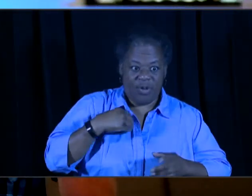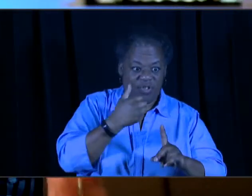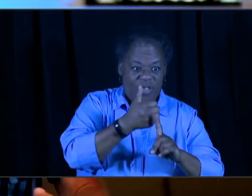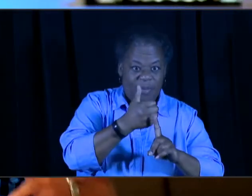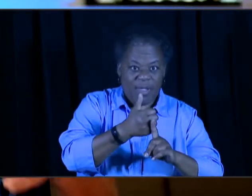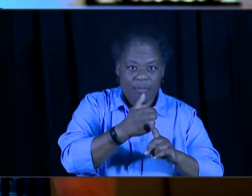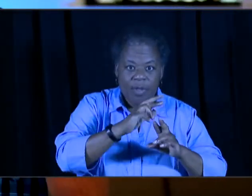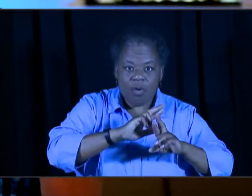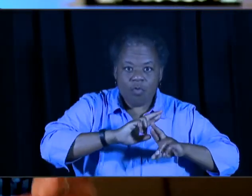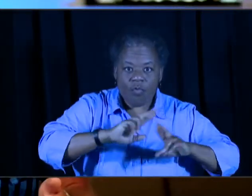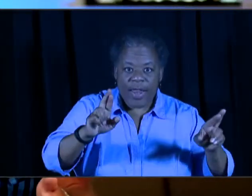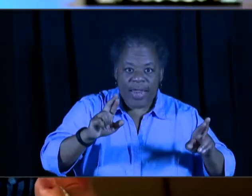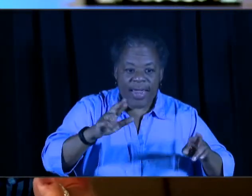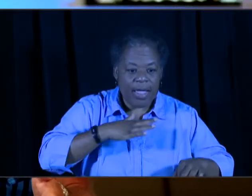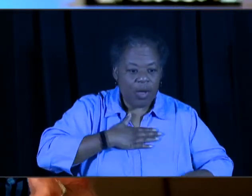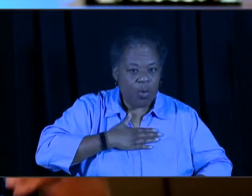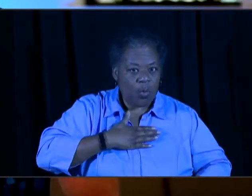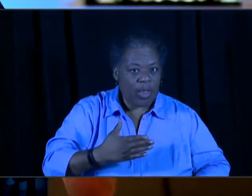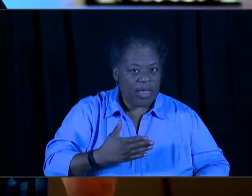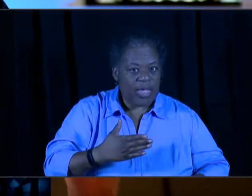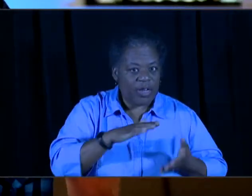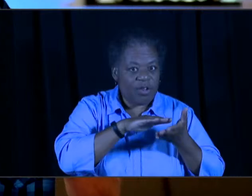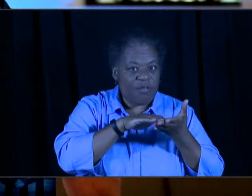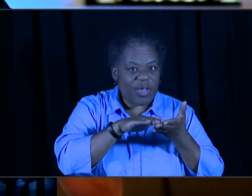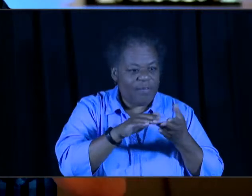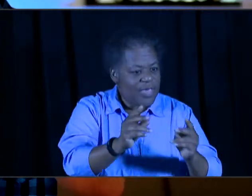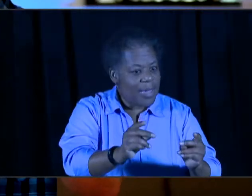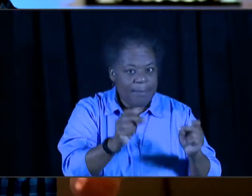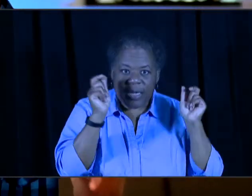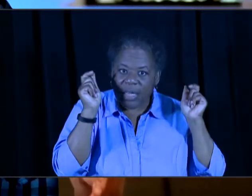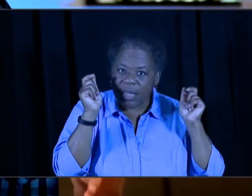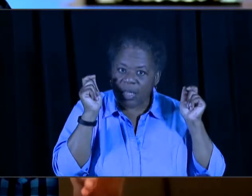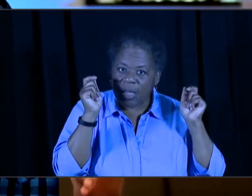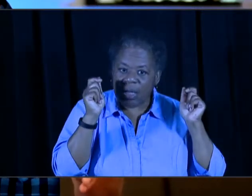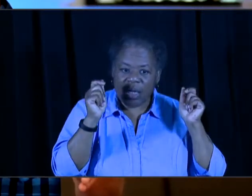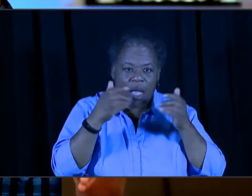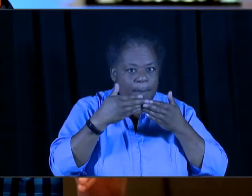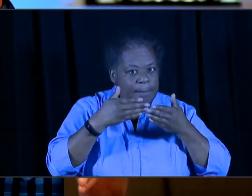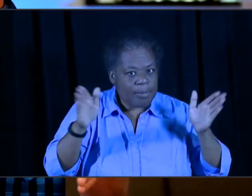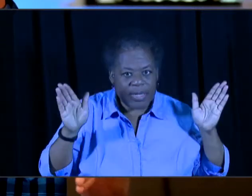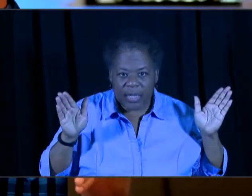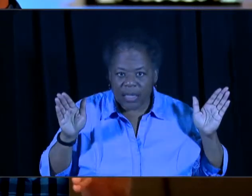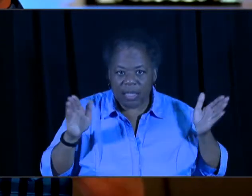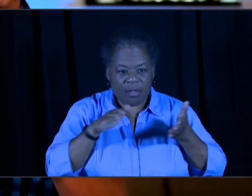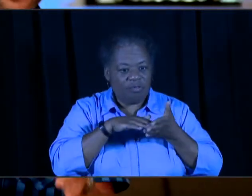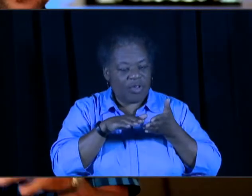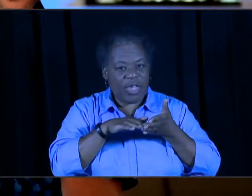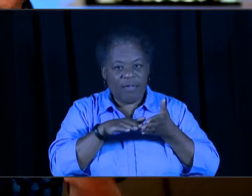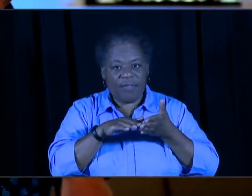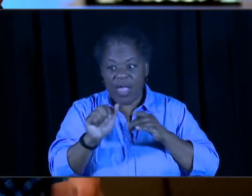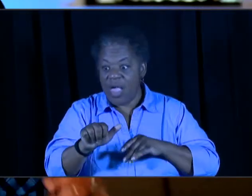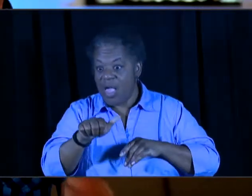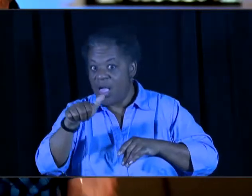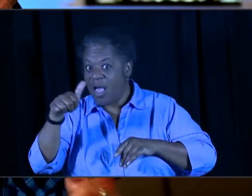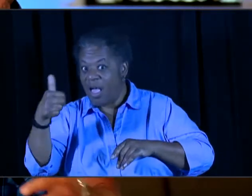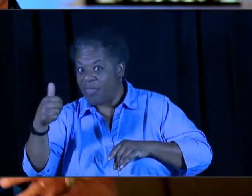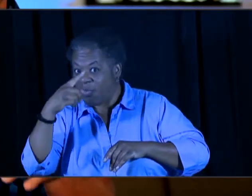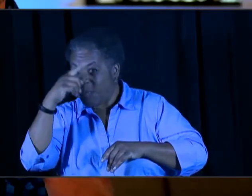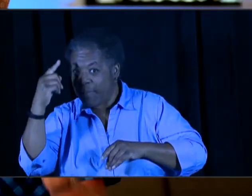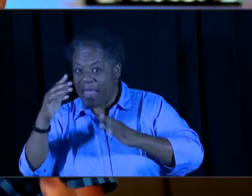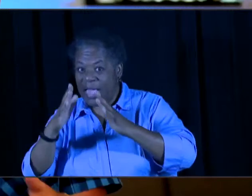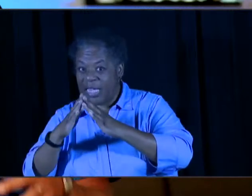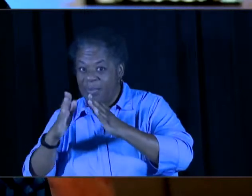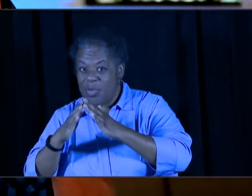ready and willing to forgive immediately and publicly. Now, others in the Black